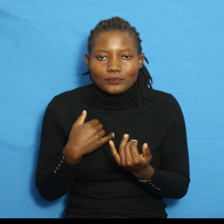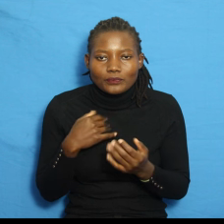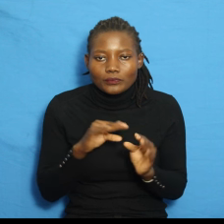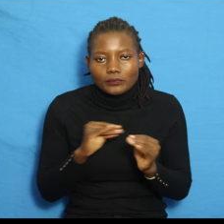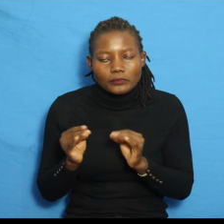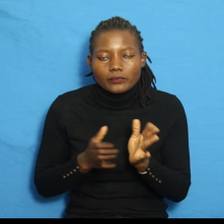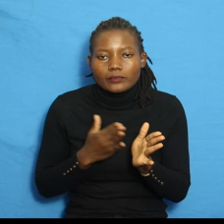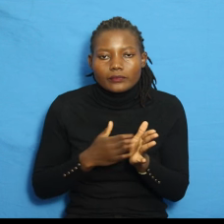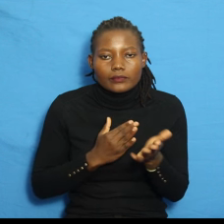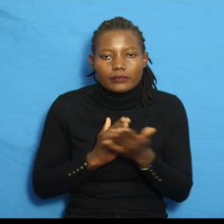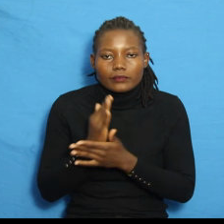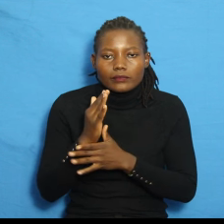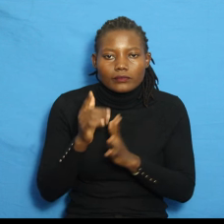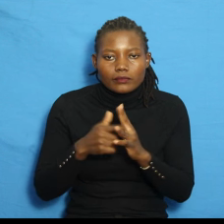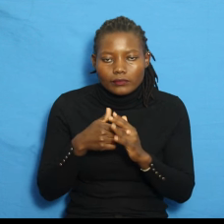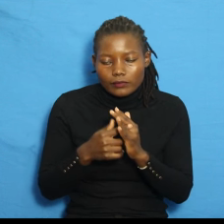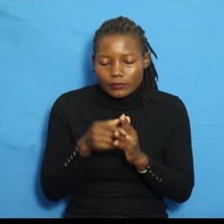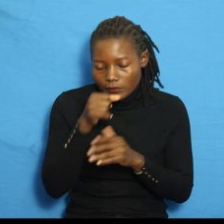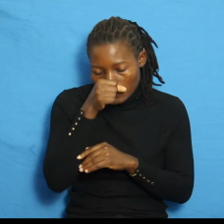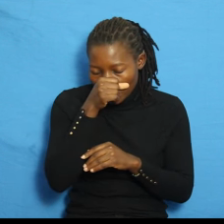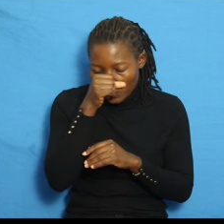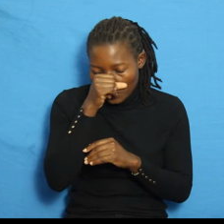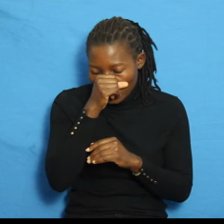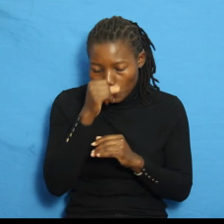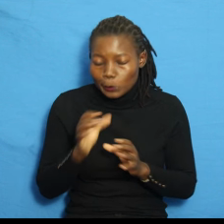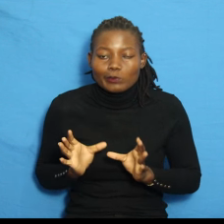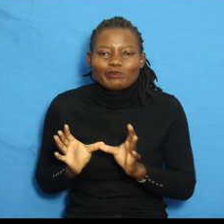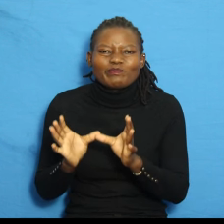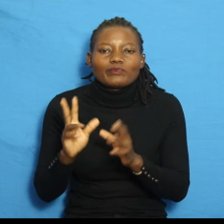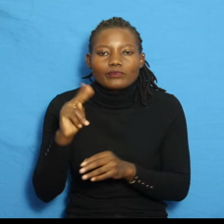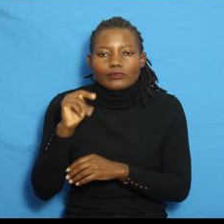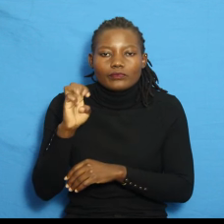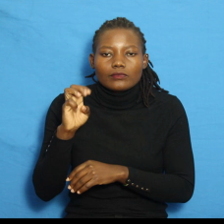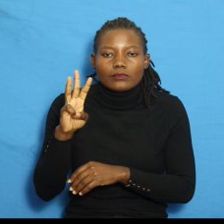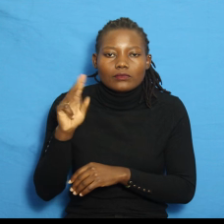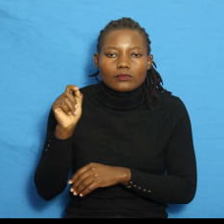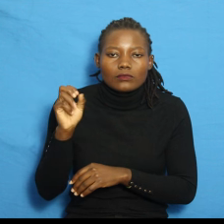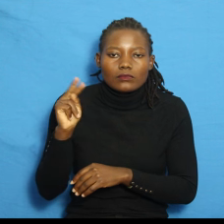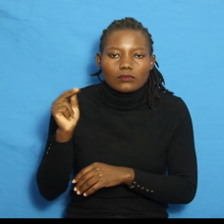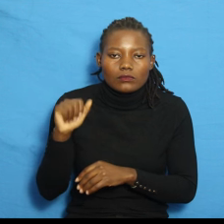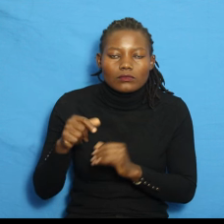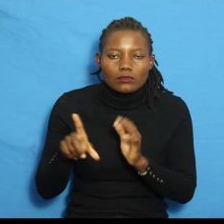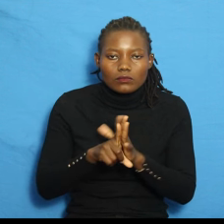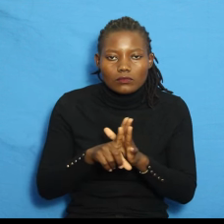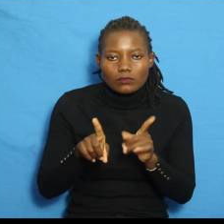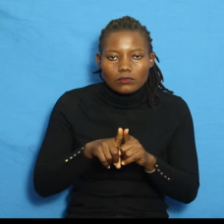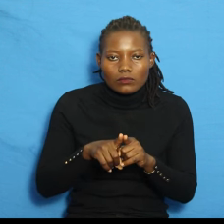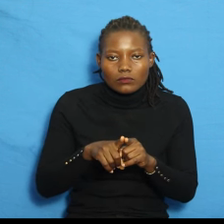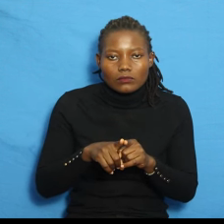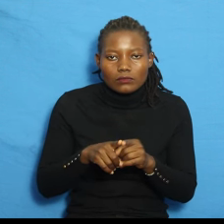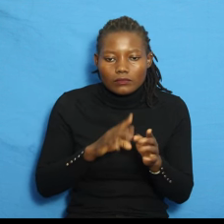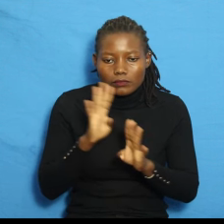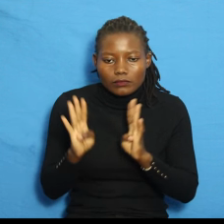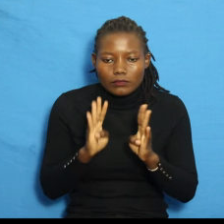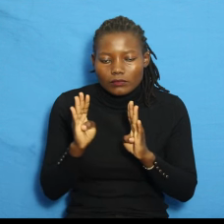quickly through mechanical loads, forces, Newton's laws, mechanical behavior of a body in contact,